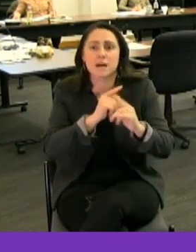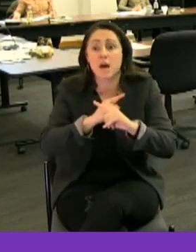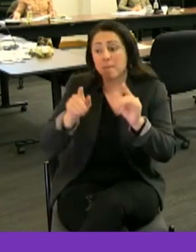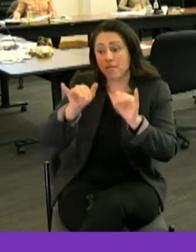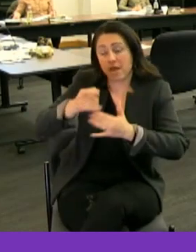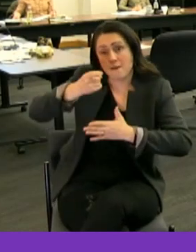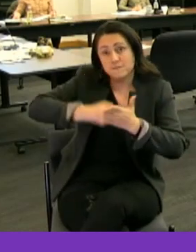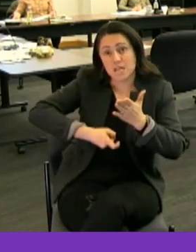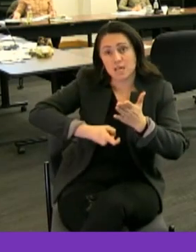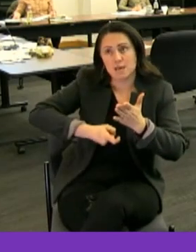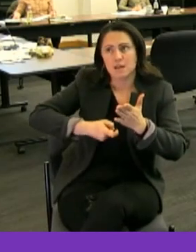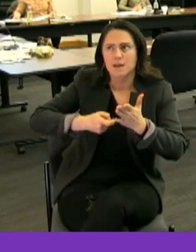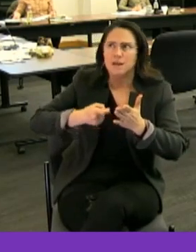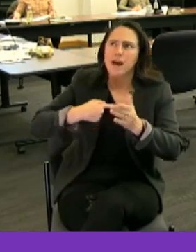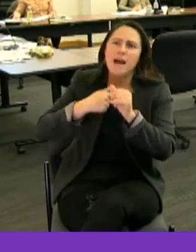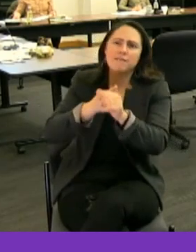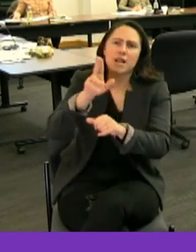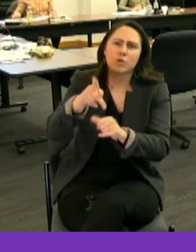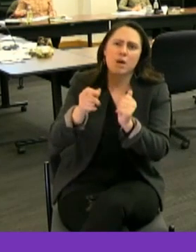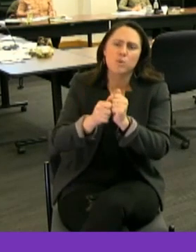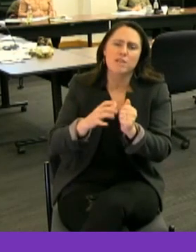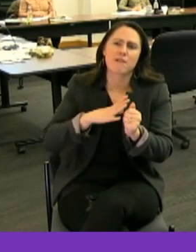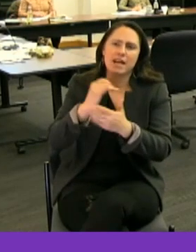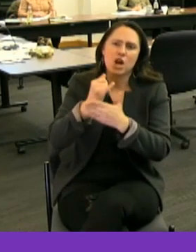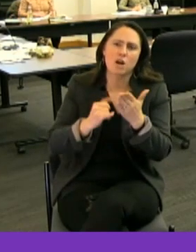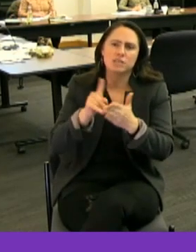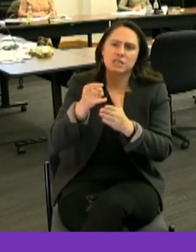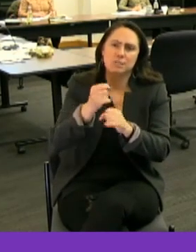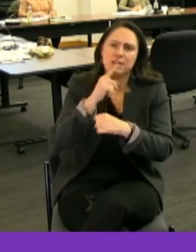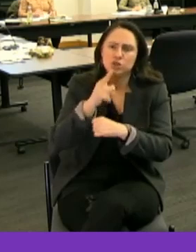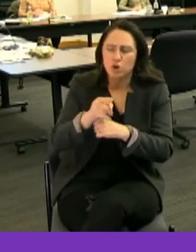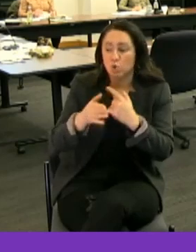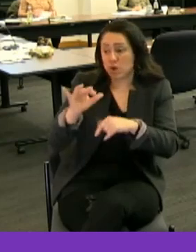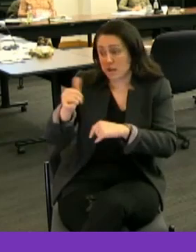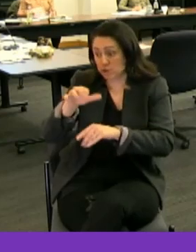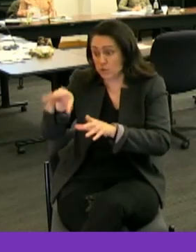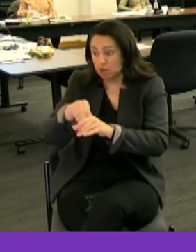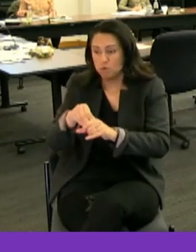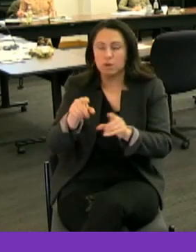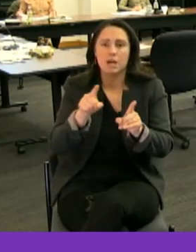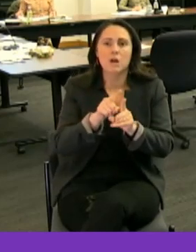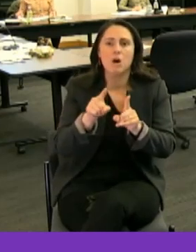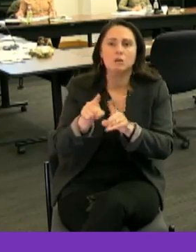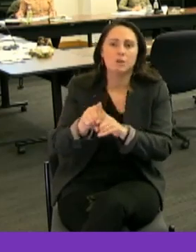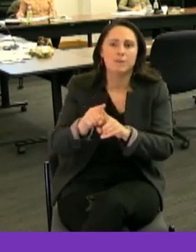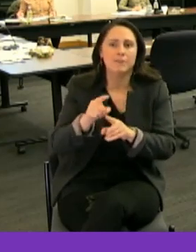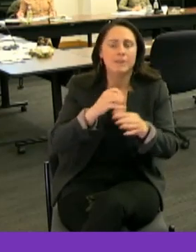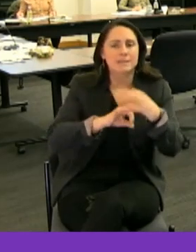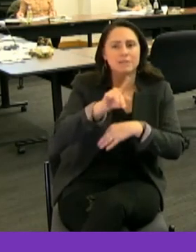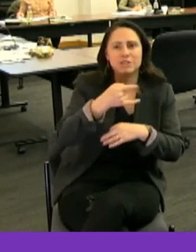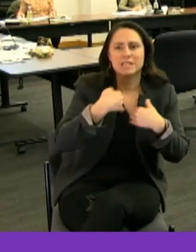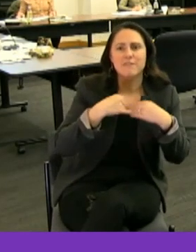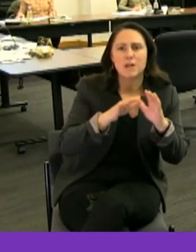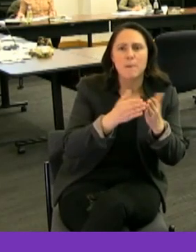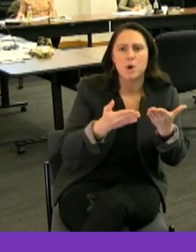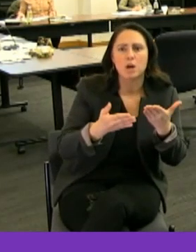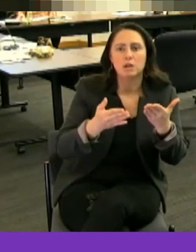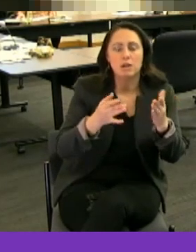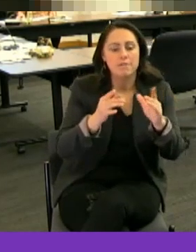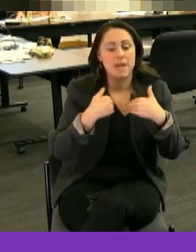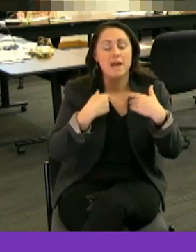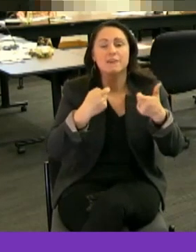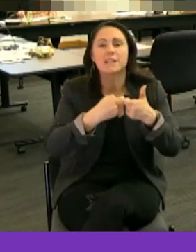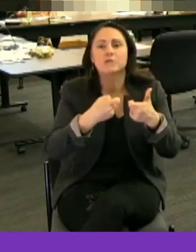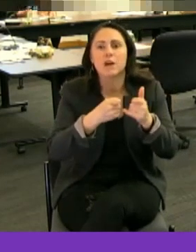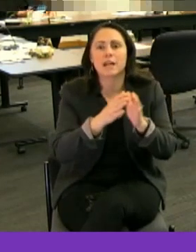that fee, I followed up with Fine Arts just to make sure what else did it include. It also, instead of having a book, they have